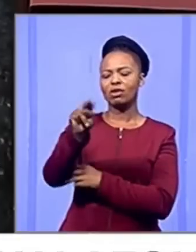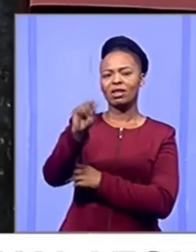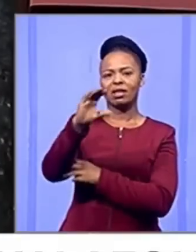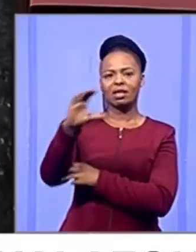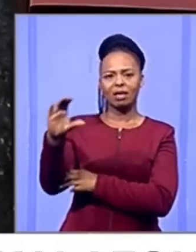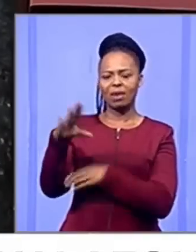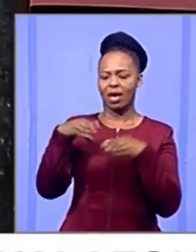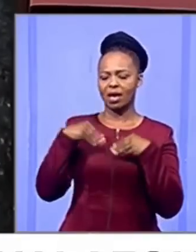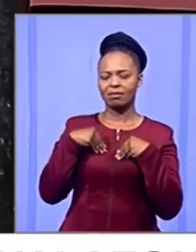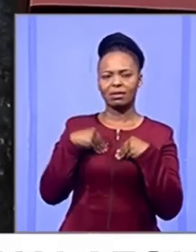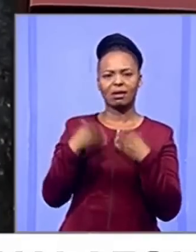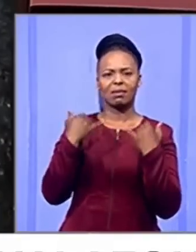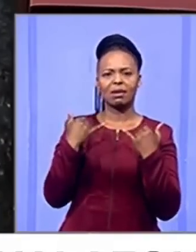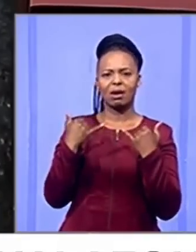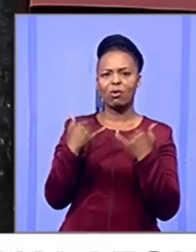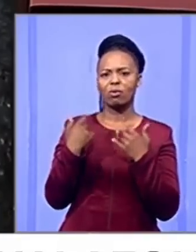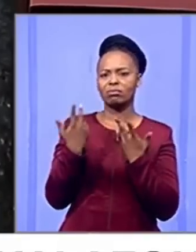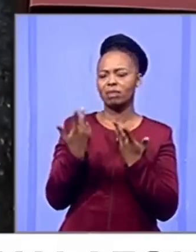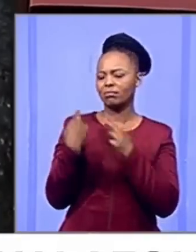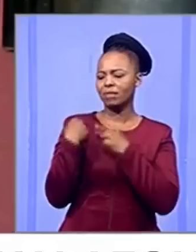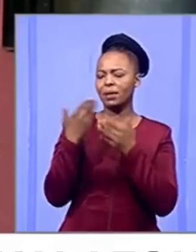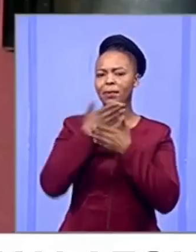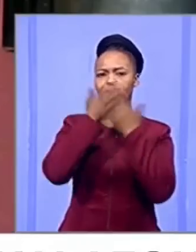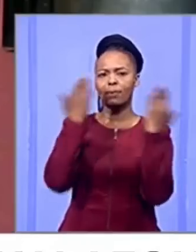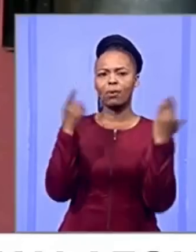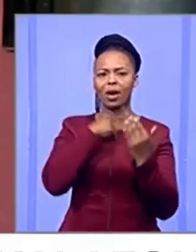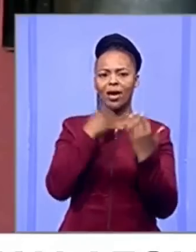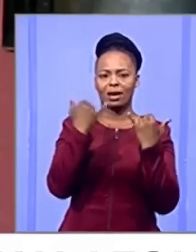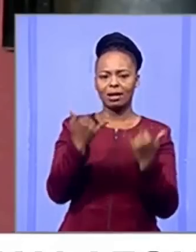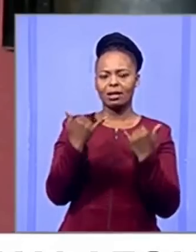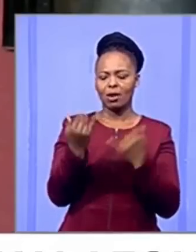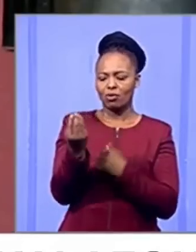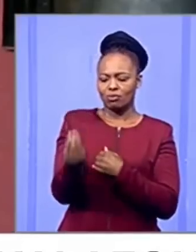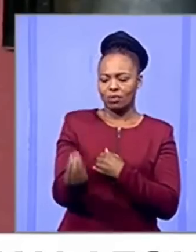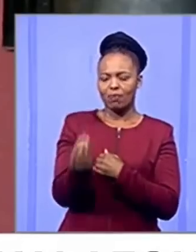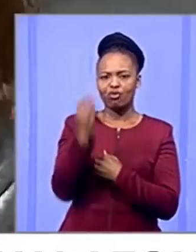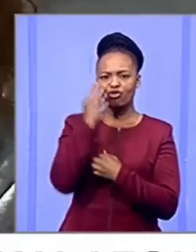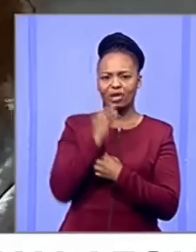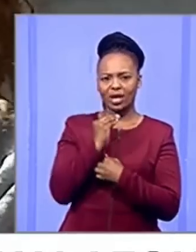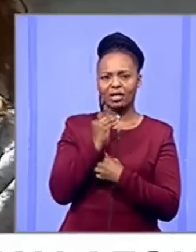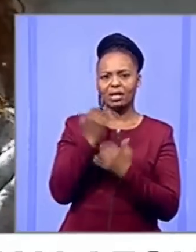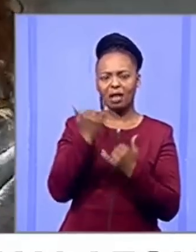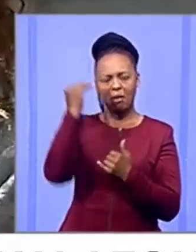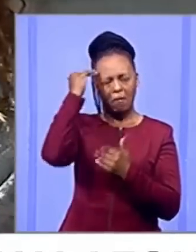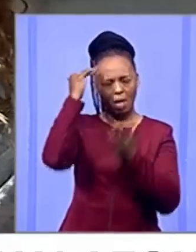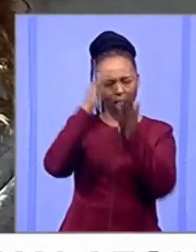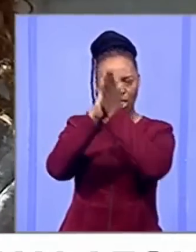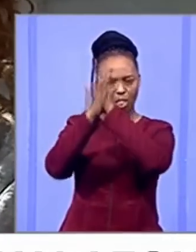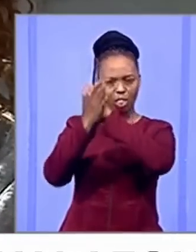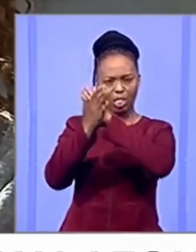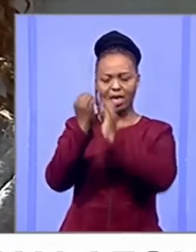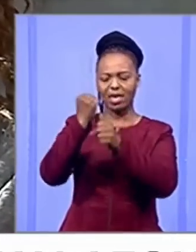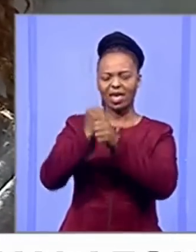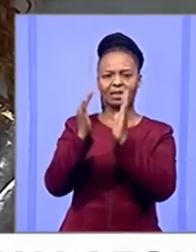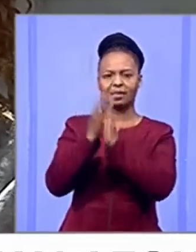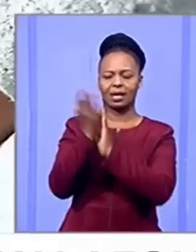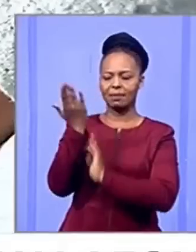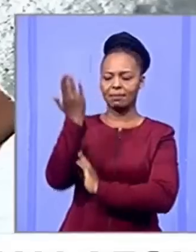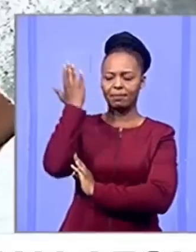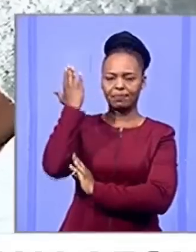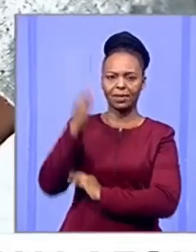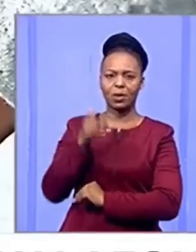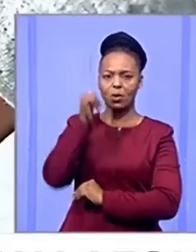hore setlogolo sa hae se fumane sena le bohloko ba kelello nakong ya tswalo dilemong tse 10 tse fetileng. O ikanne